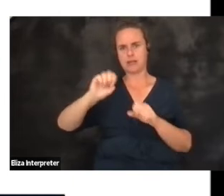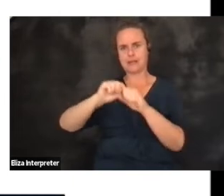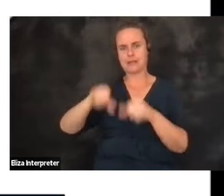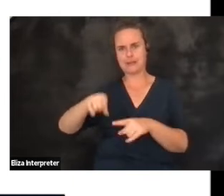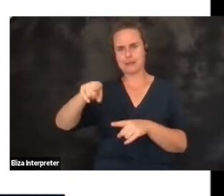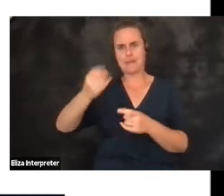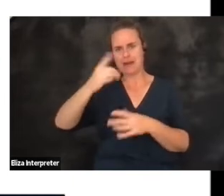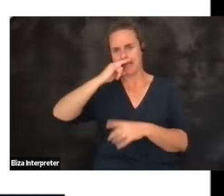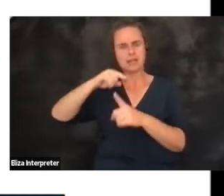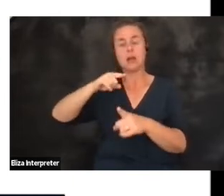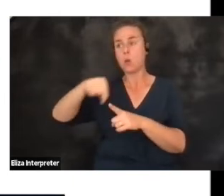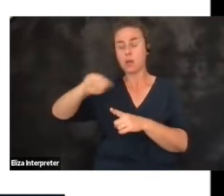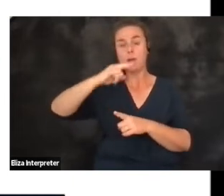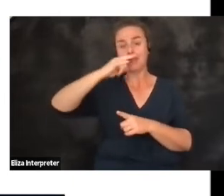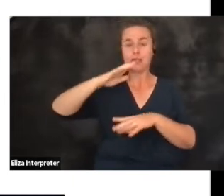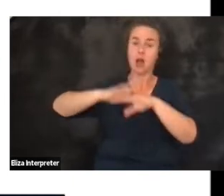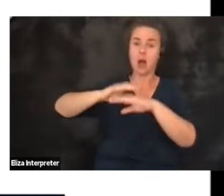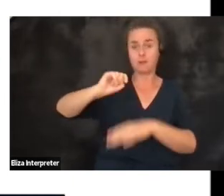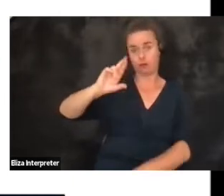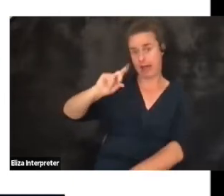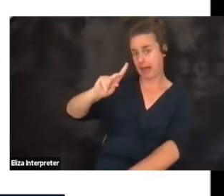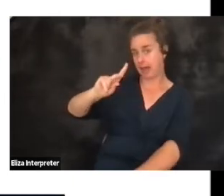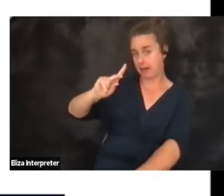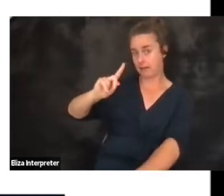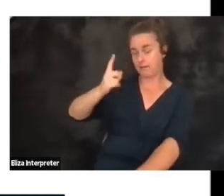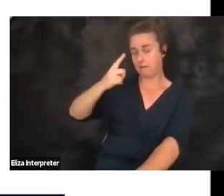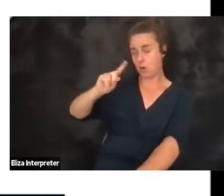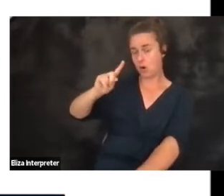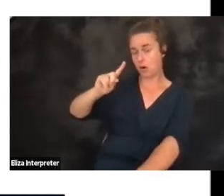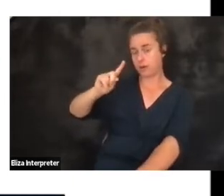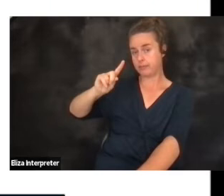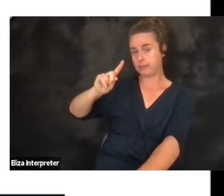they on track in terms of